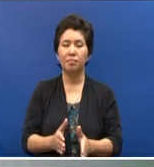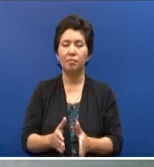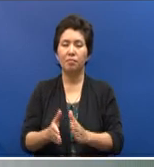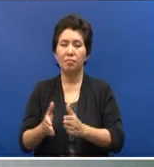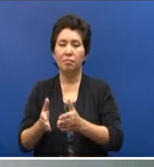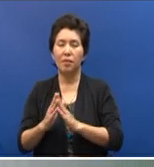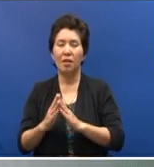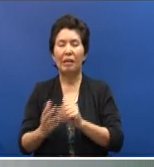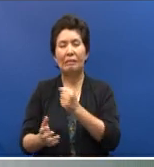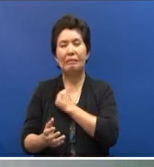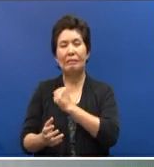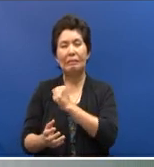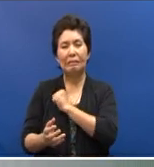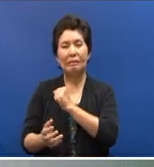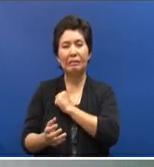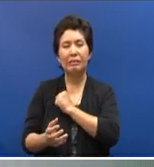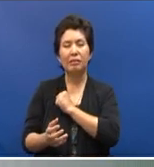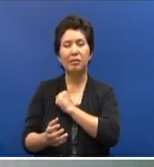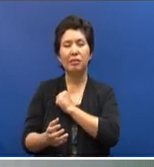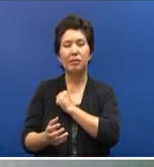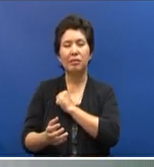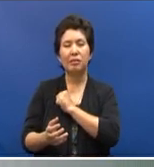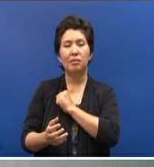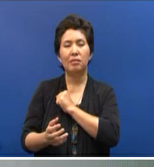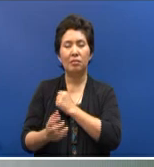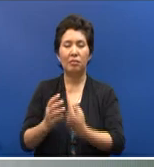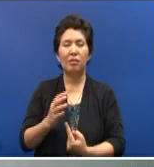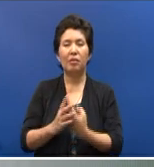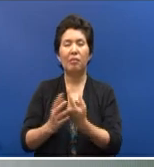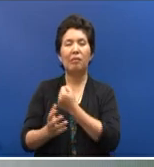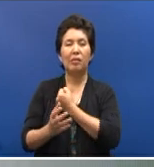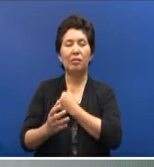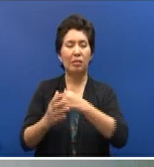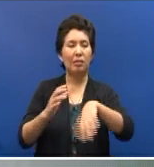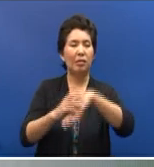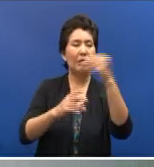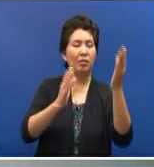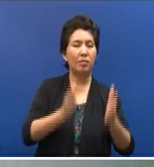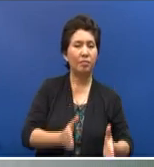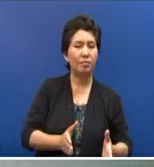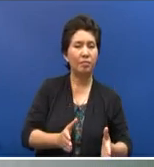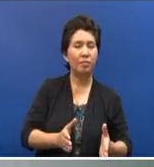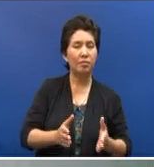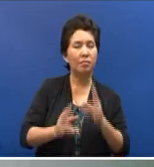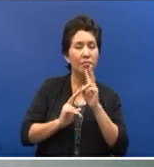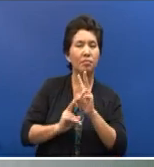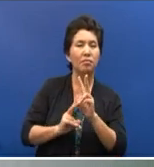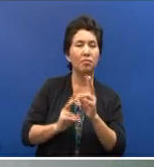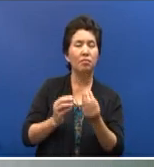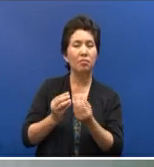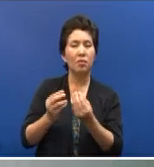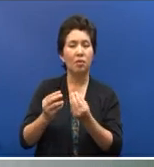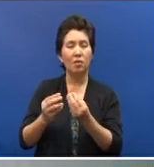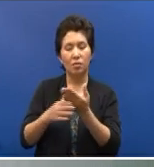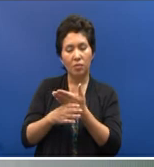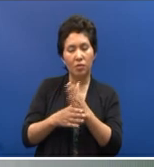society's frustration towards another group. Okay, so the outsiders may be portrayed as having more than